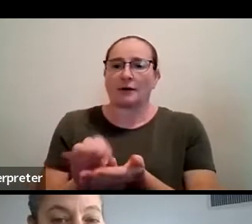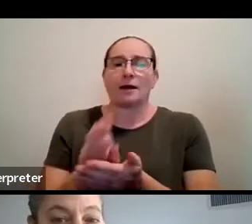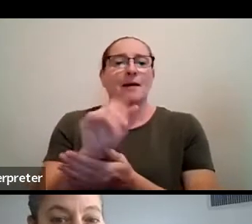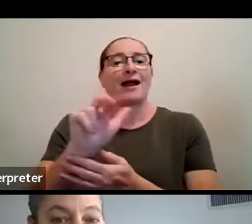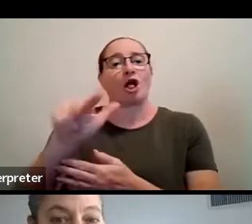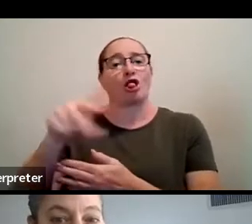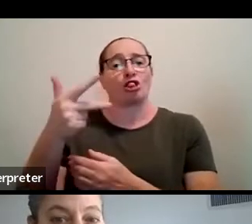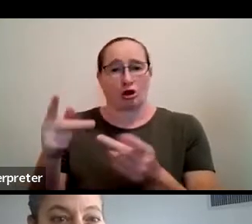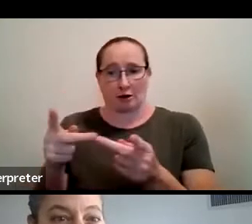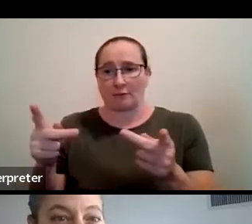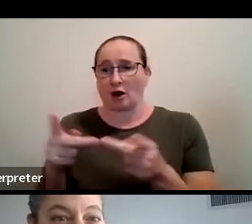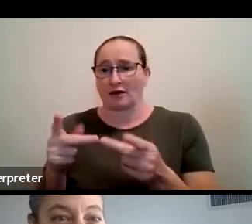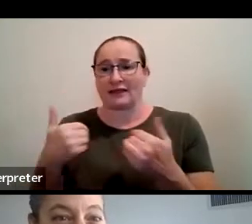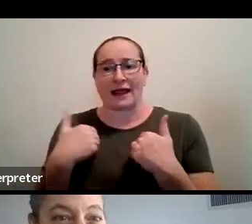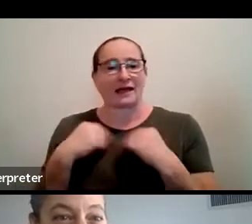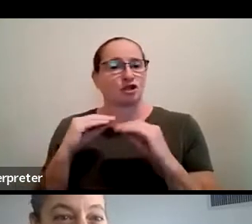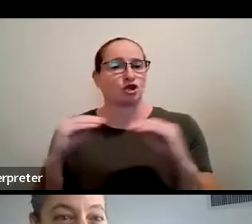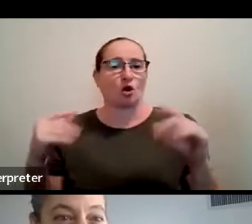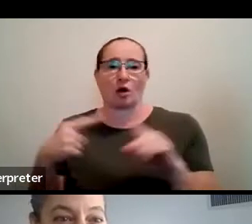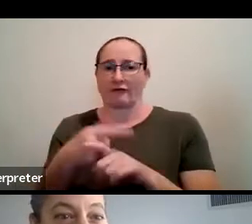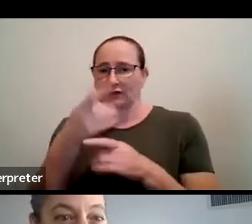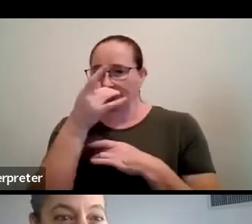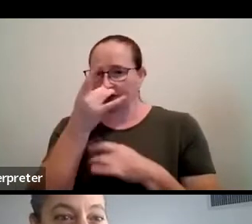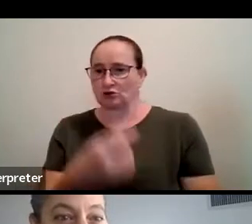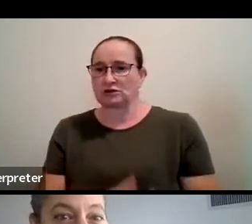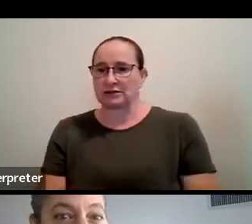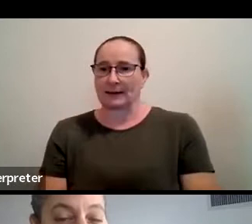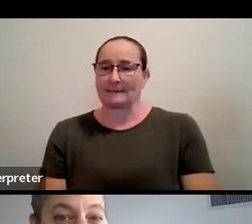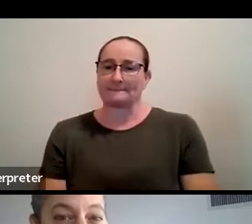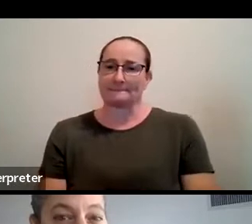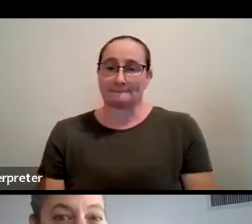third party that has no conflict of interest.